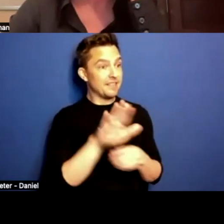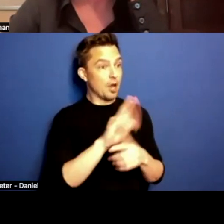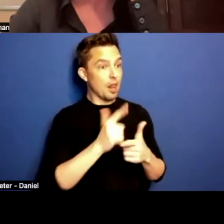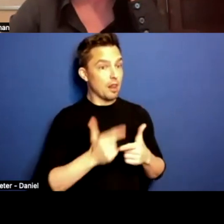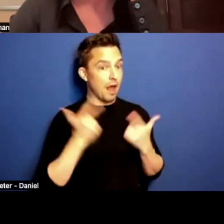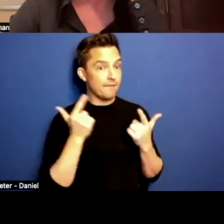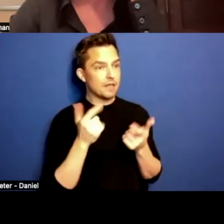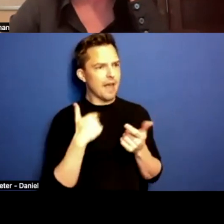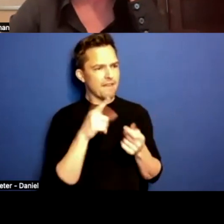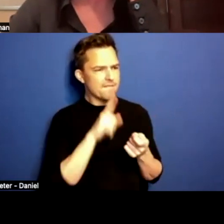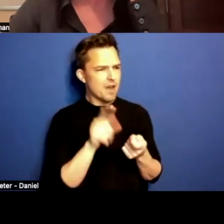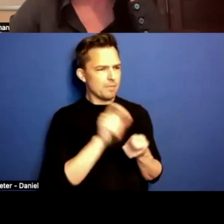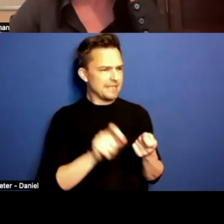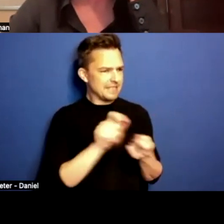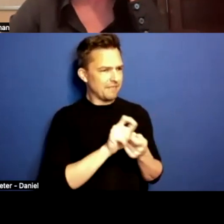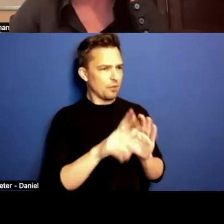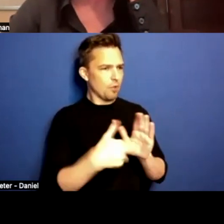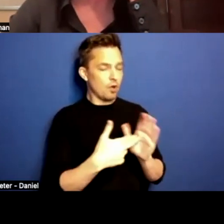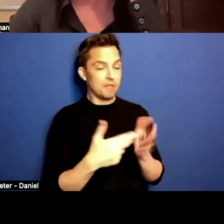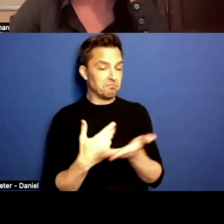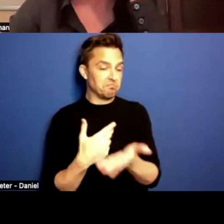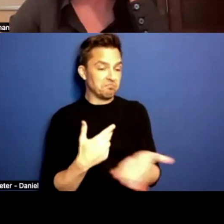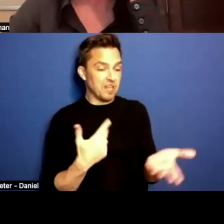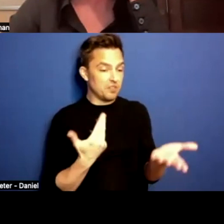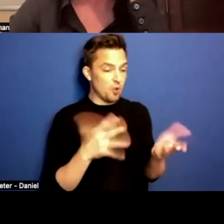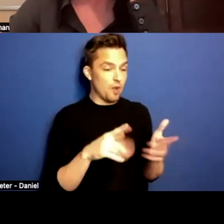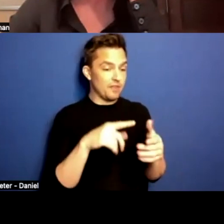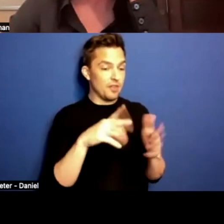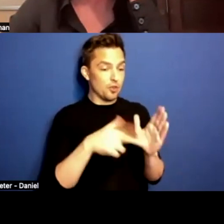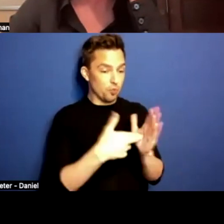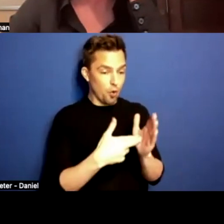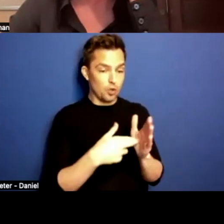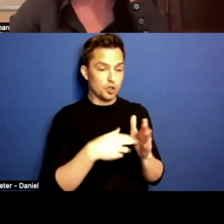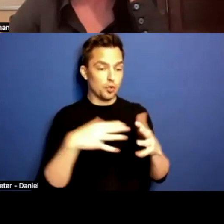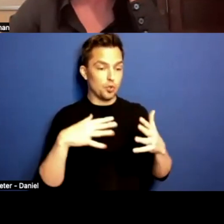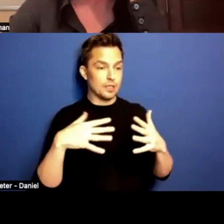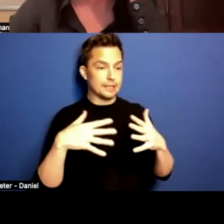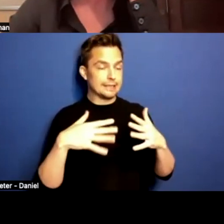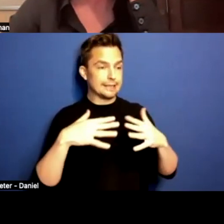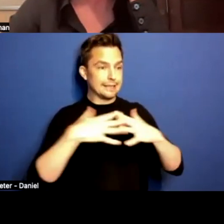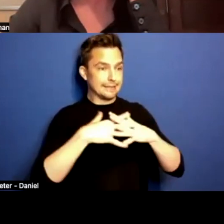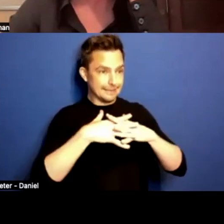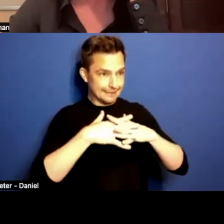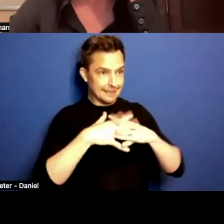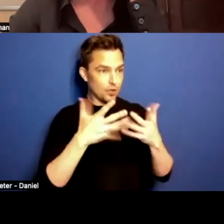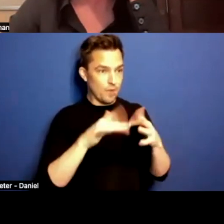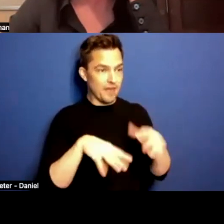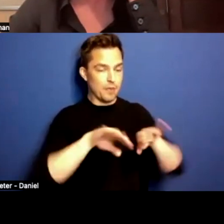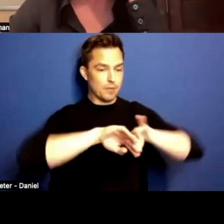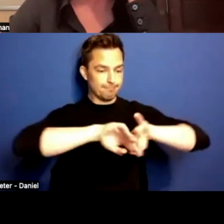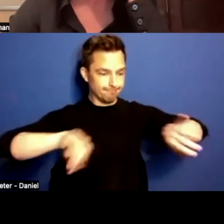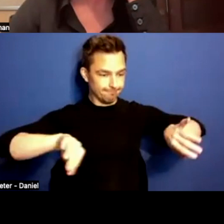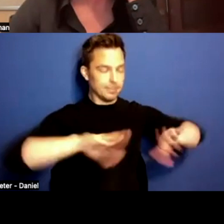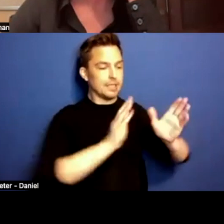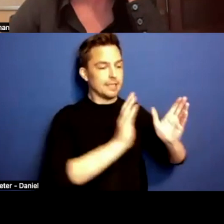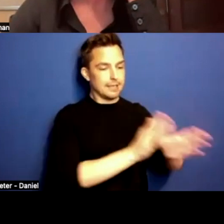very specific roles, and they don't want those roles to intertwine at all. So there might be that person in my community that they have a place for